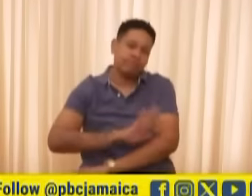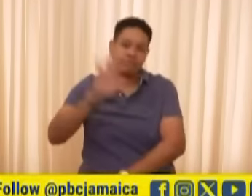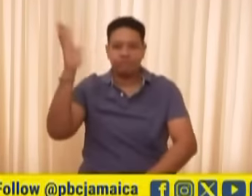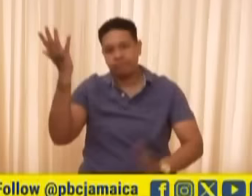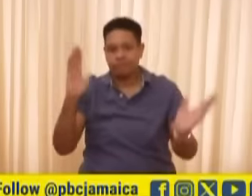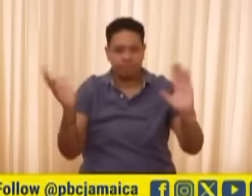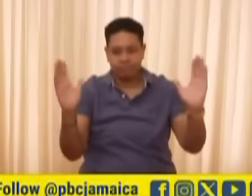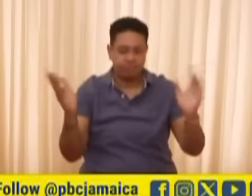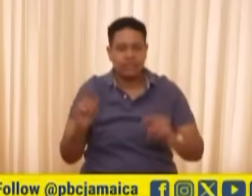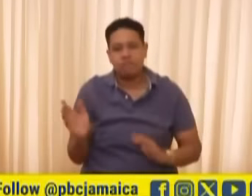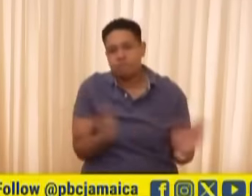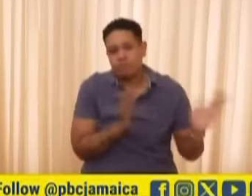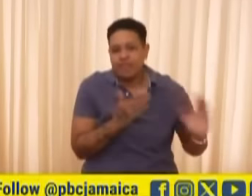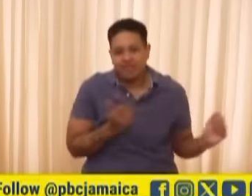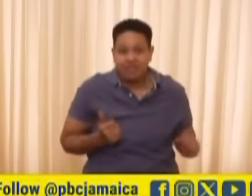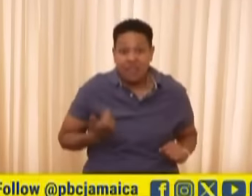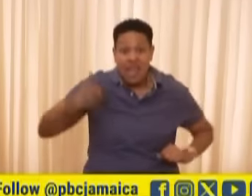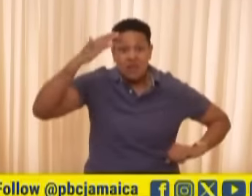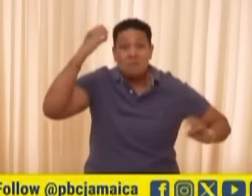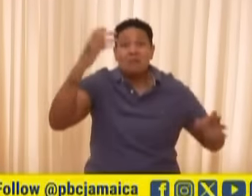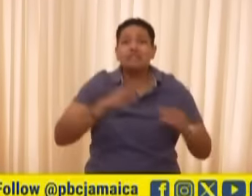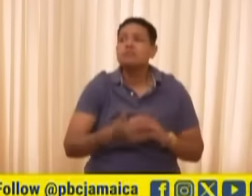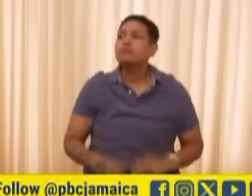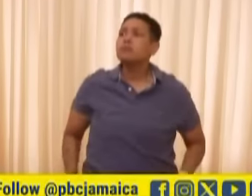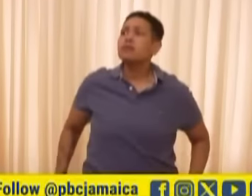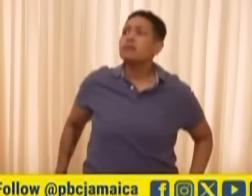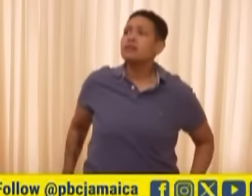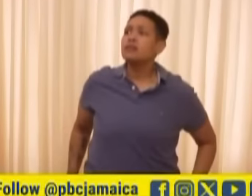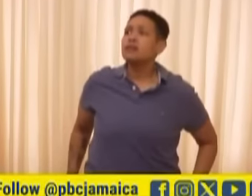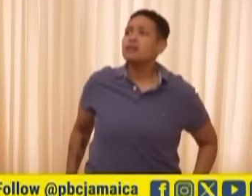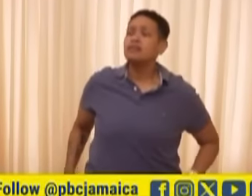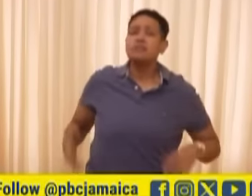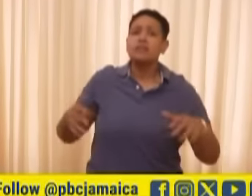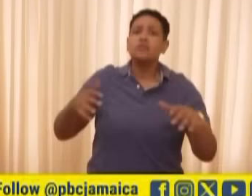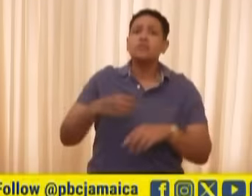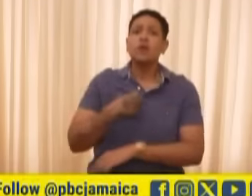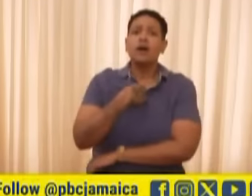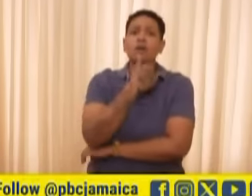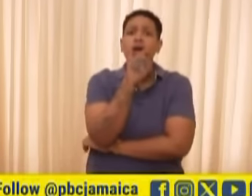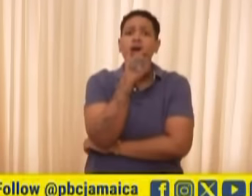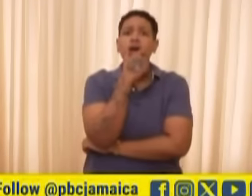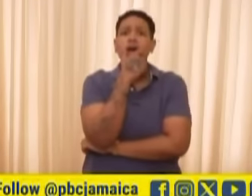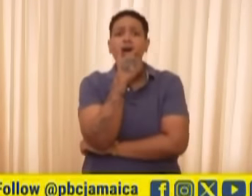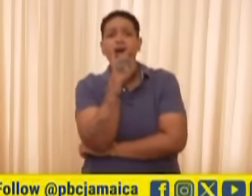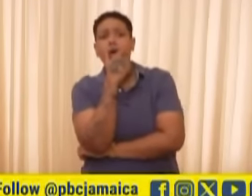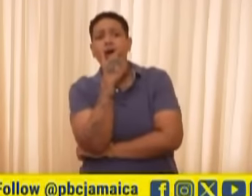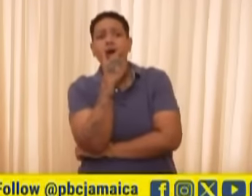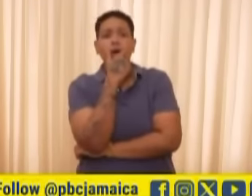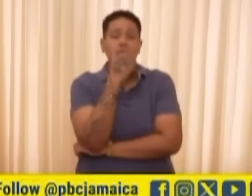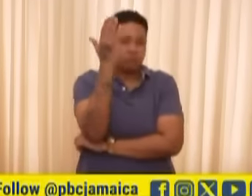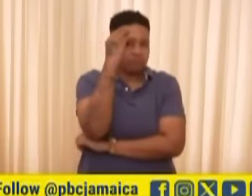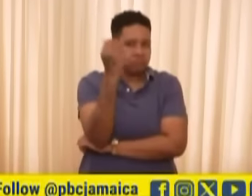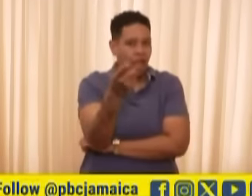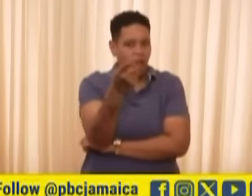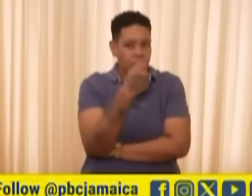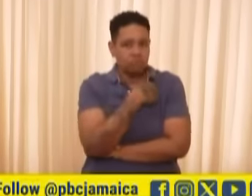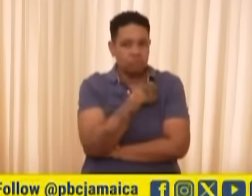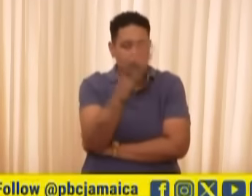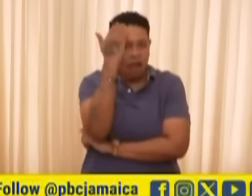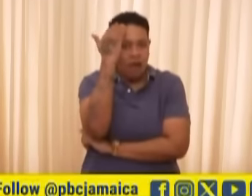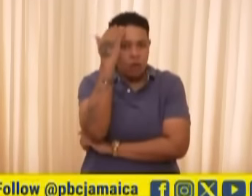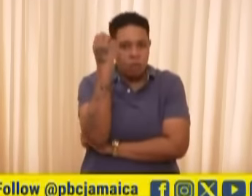know that there are many Jamaicans who are anxious, who are very